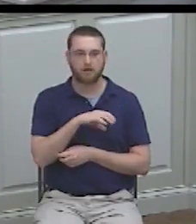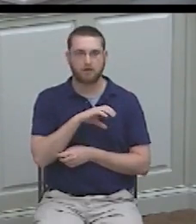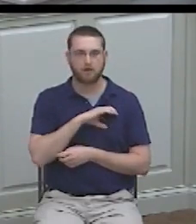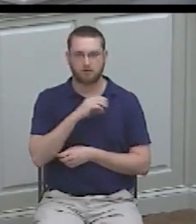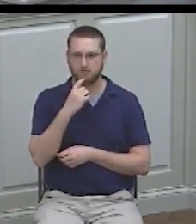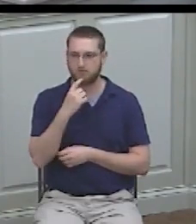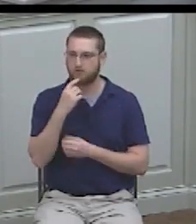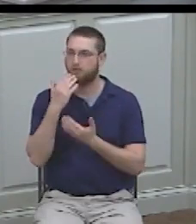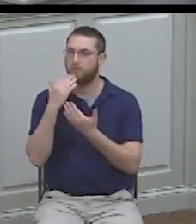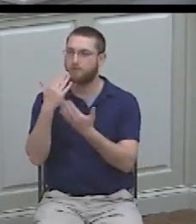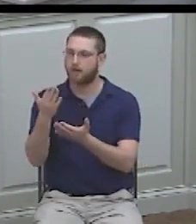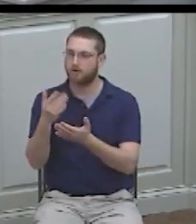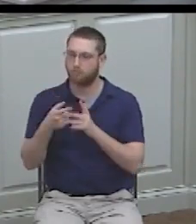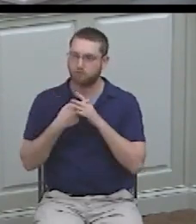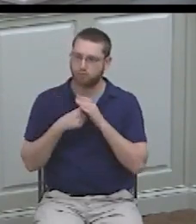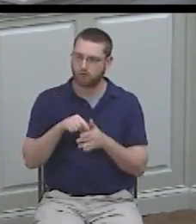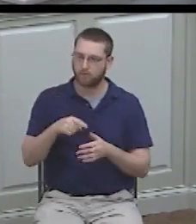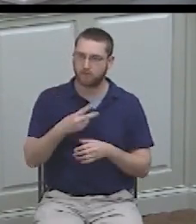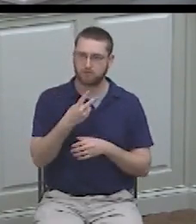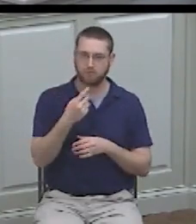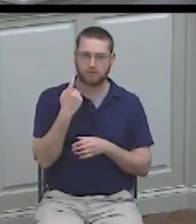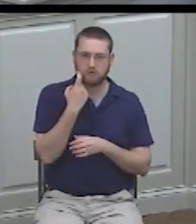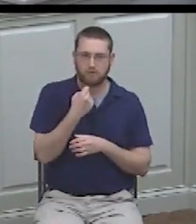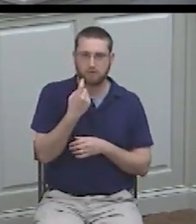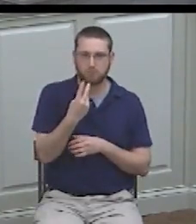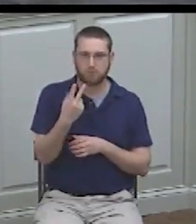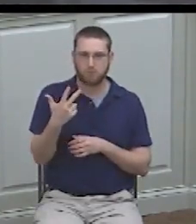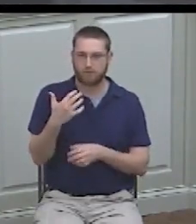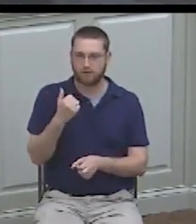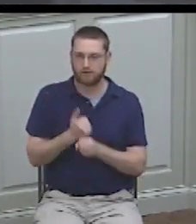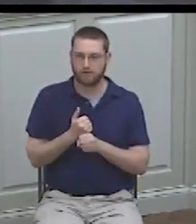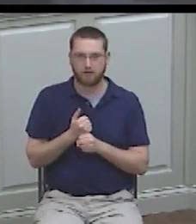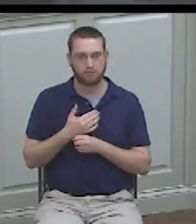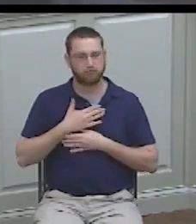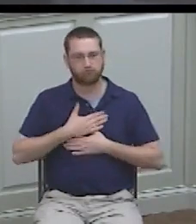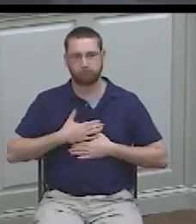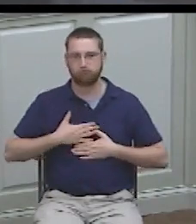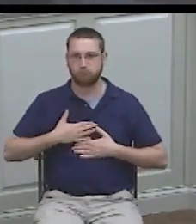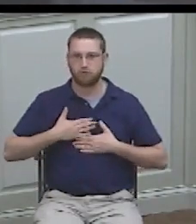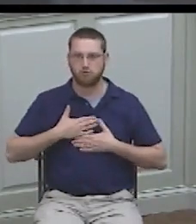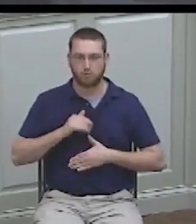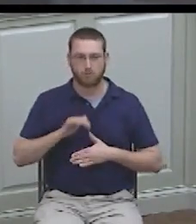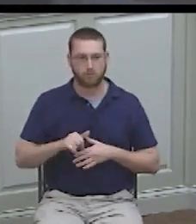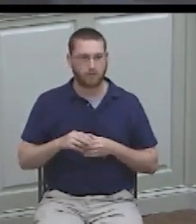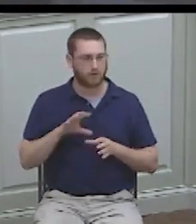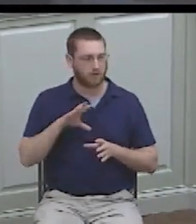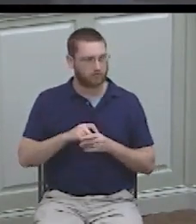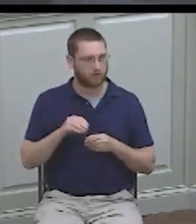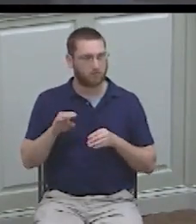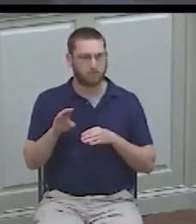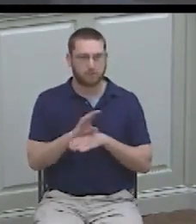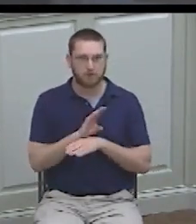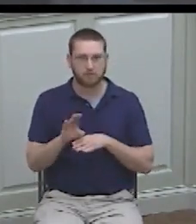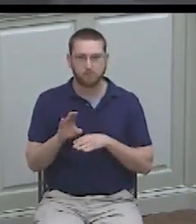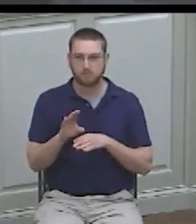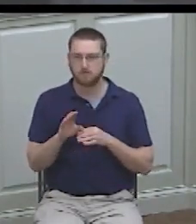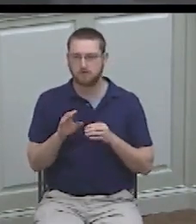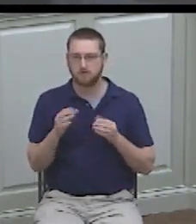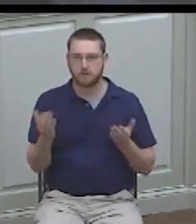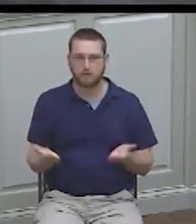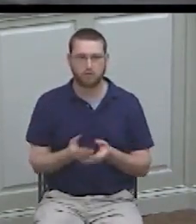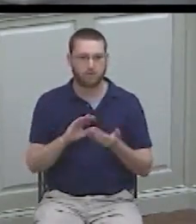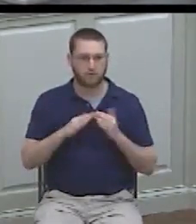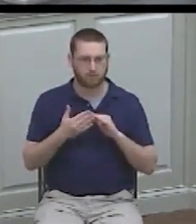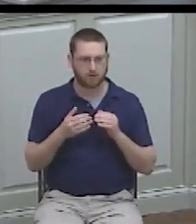for spearheading this over the last couple of years. Well, it is very gratifying to be a busybody in a community where people like to contribute.